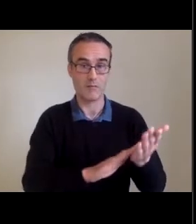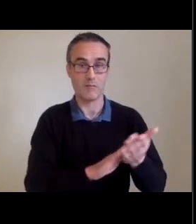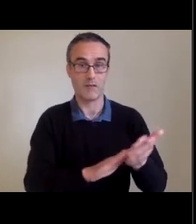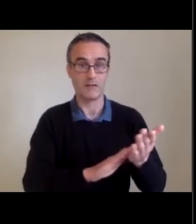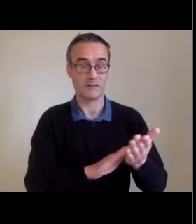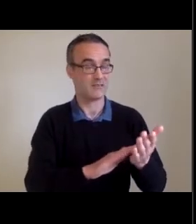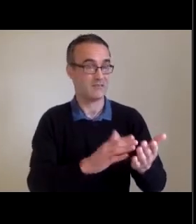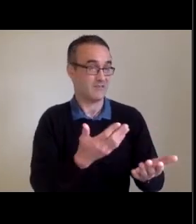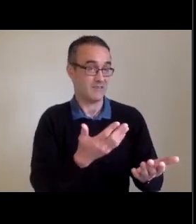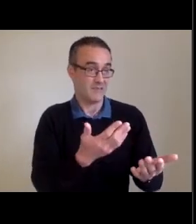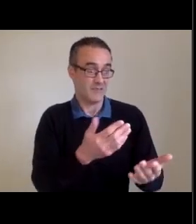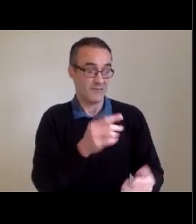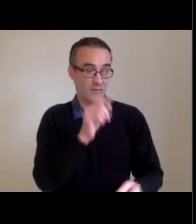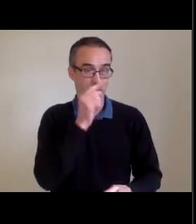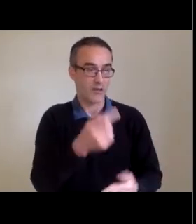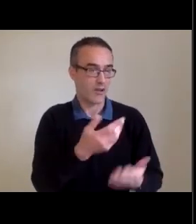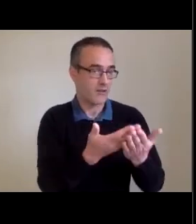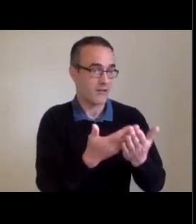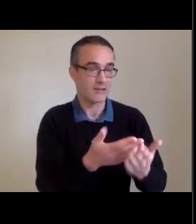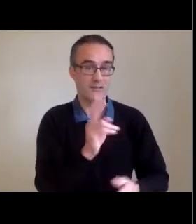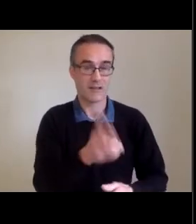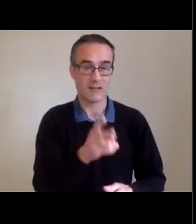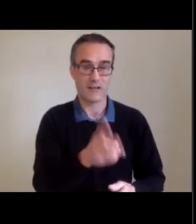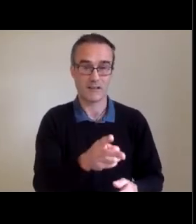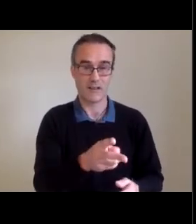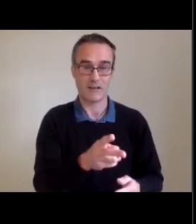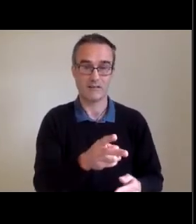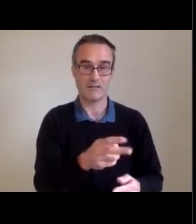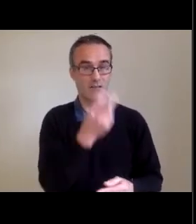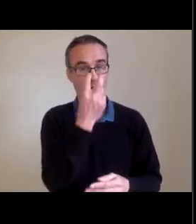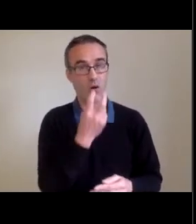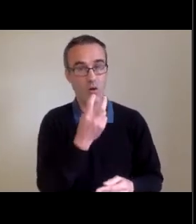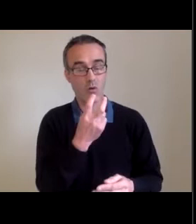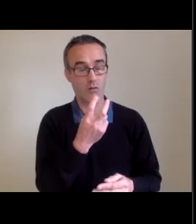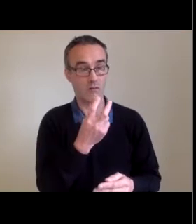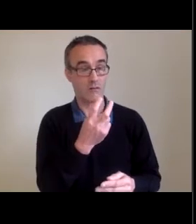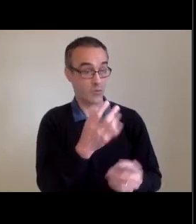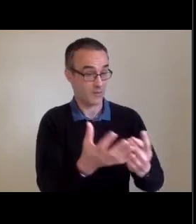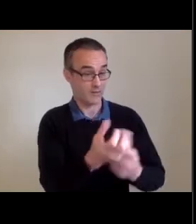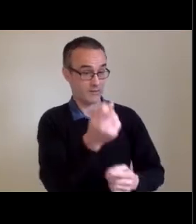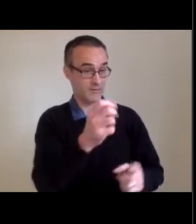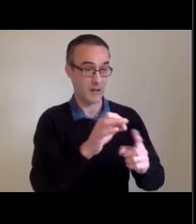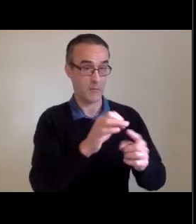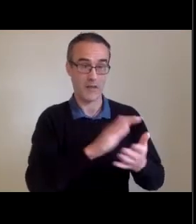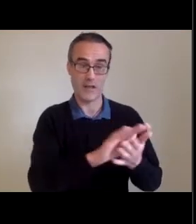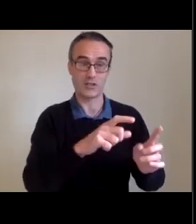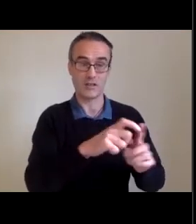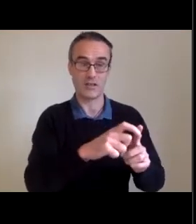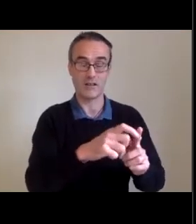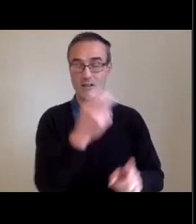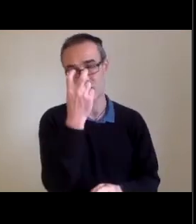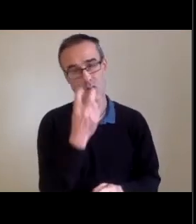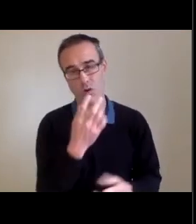of age. And by the time they finish to get their PhD, the rest is a story that you could